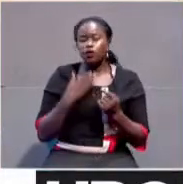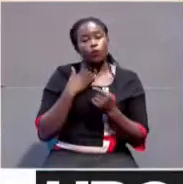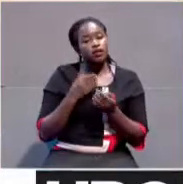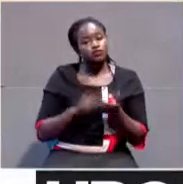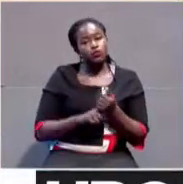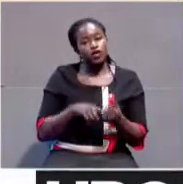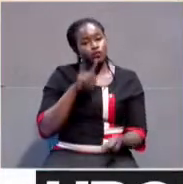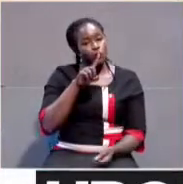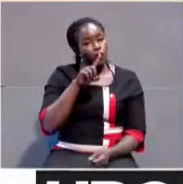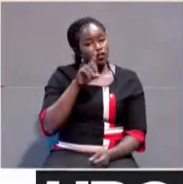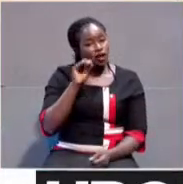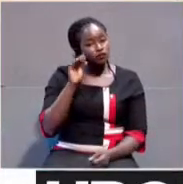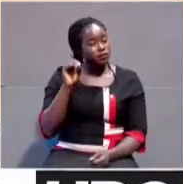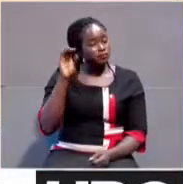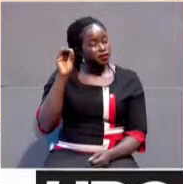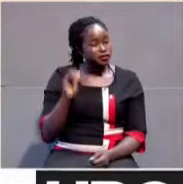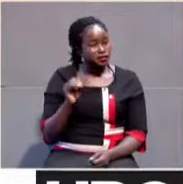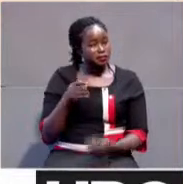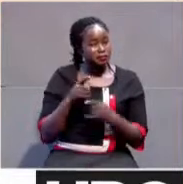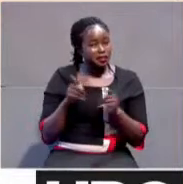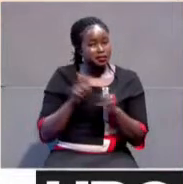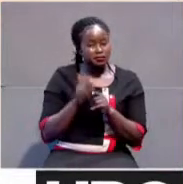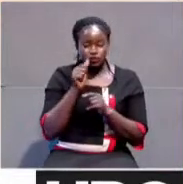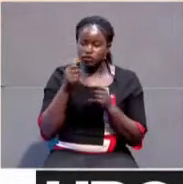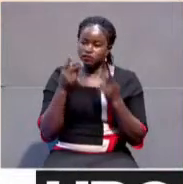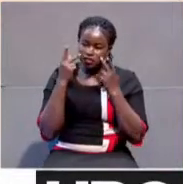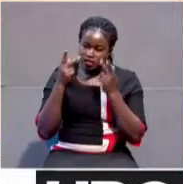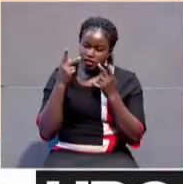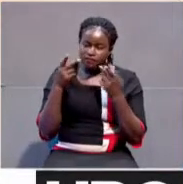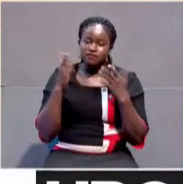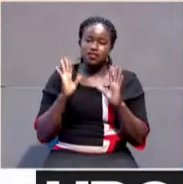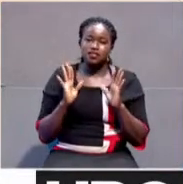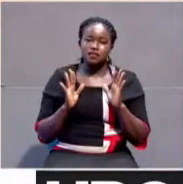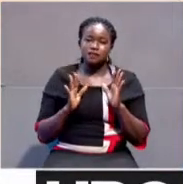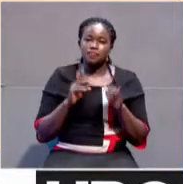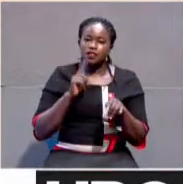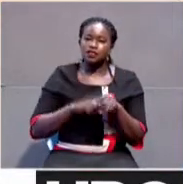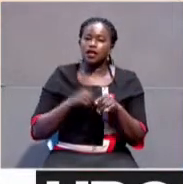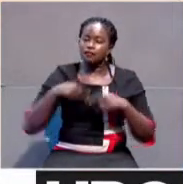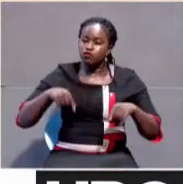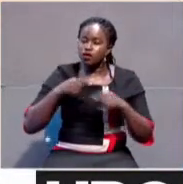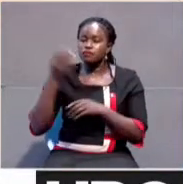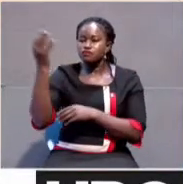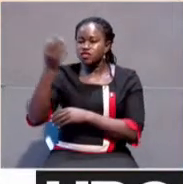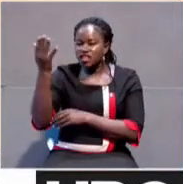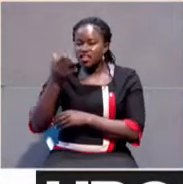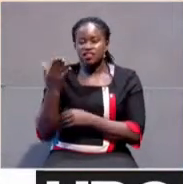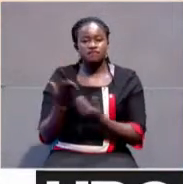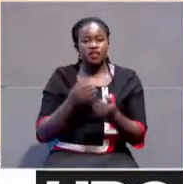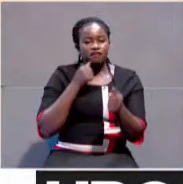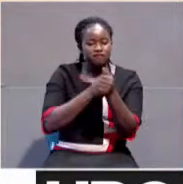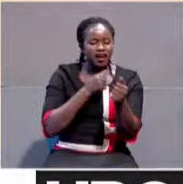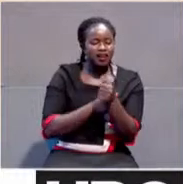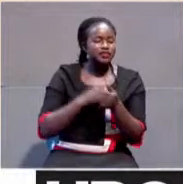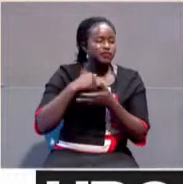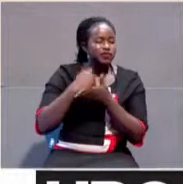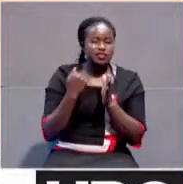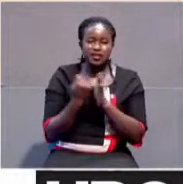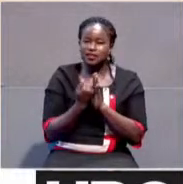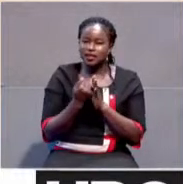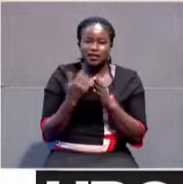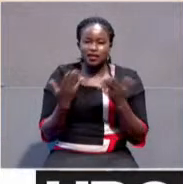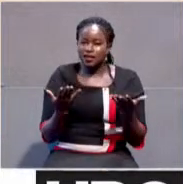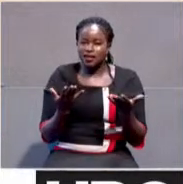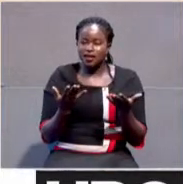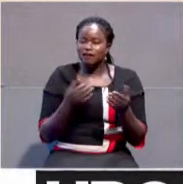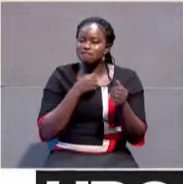100%, but like you saw in one of our presentations, the funding to the sector